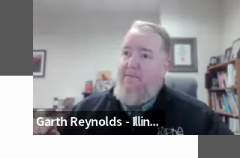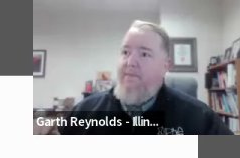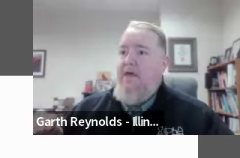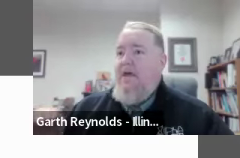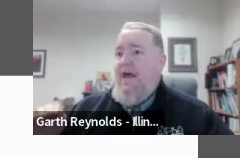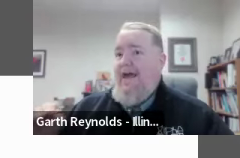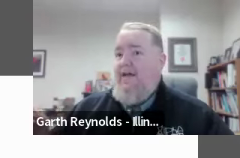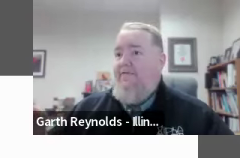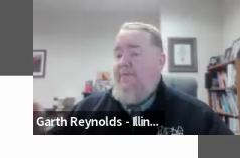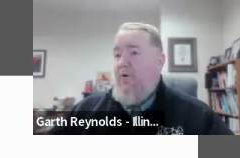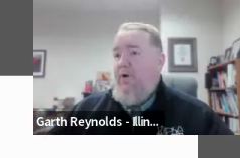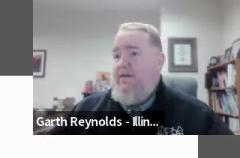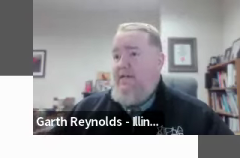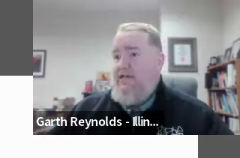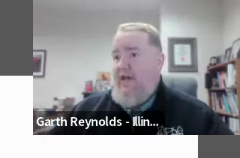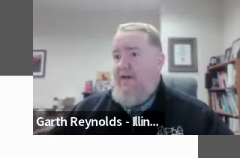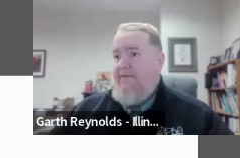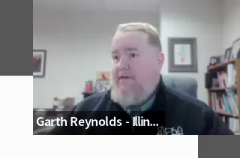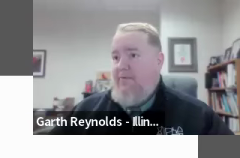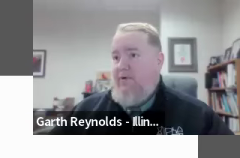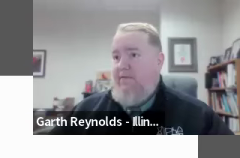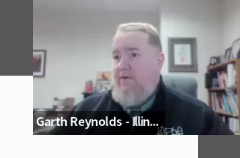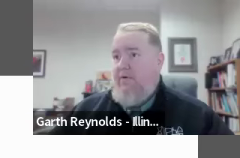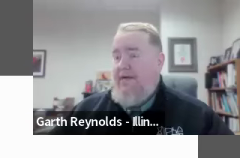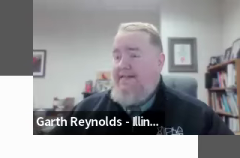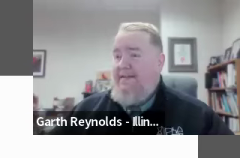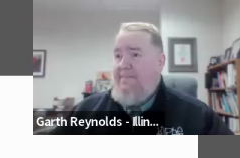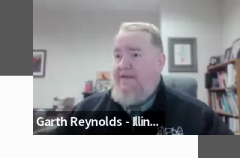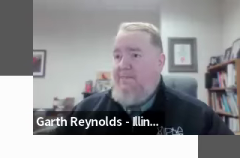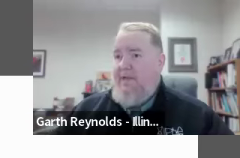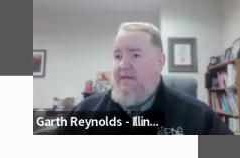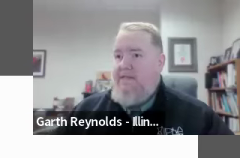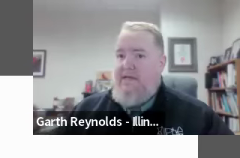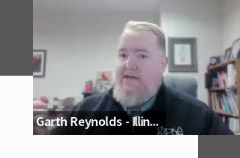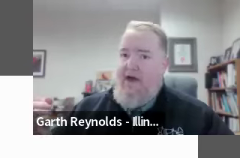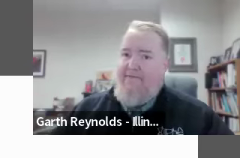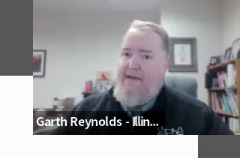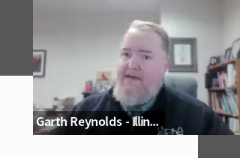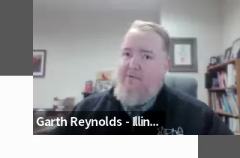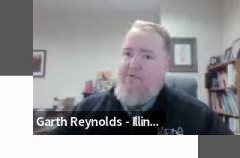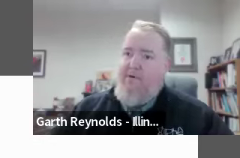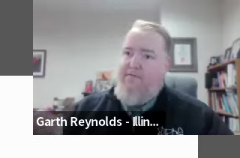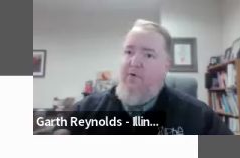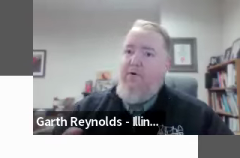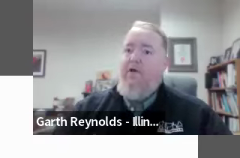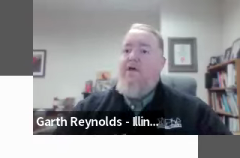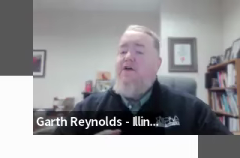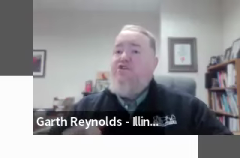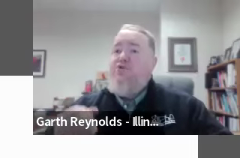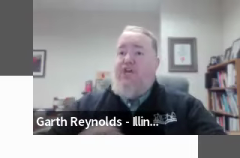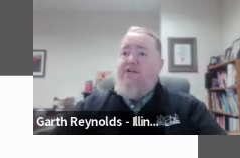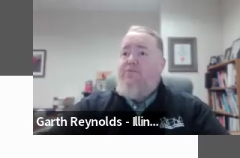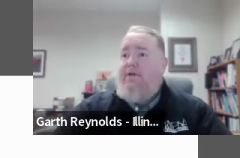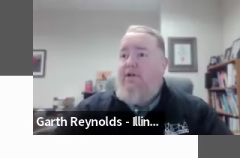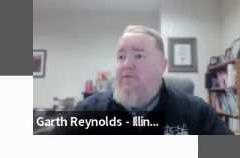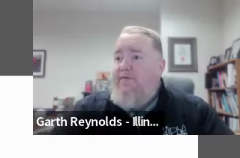a bill. And from an organization advocacy point of view, it is the best place to either advocate to move a bill forward,